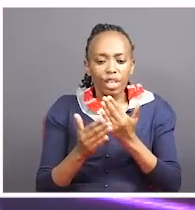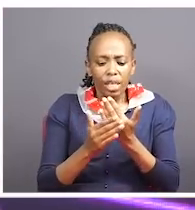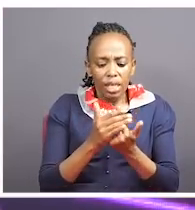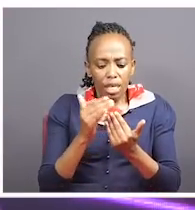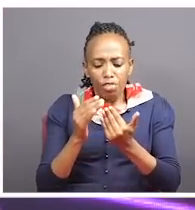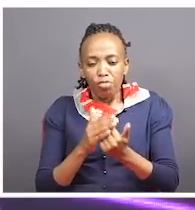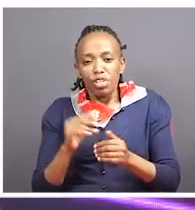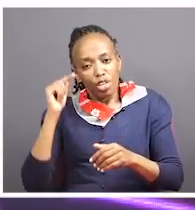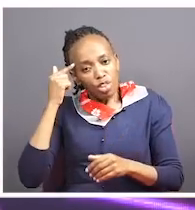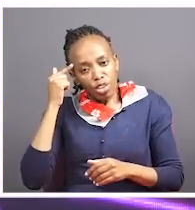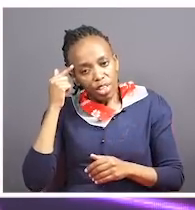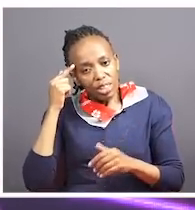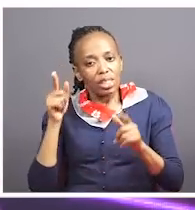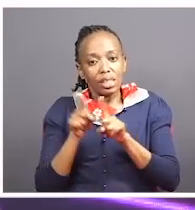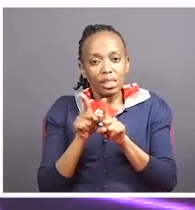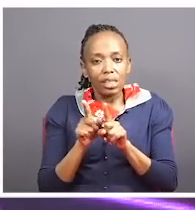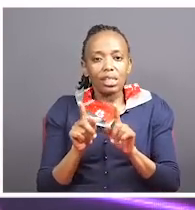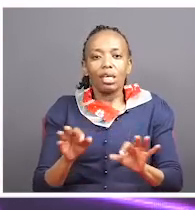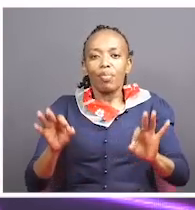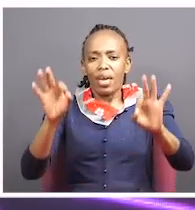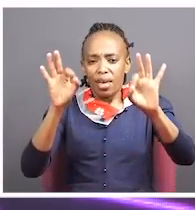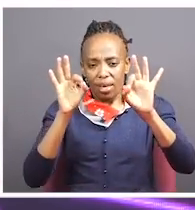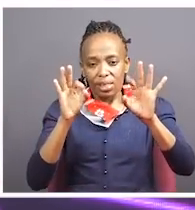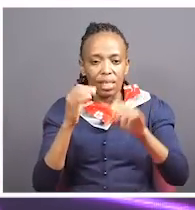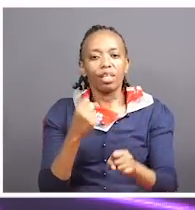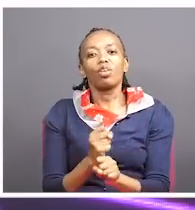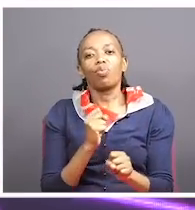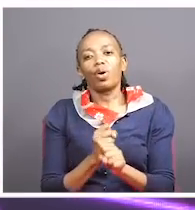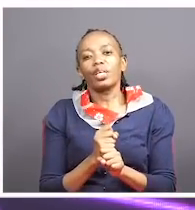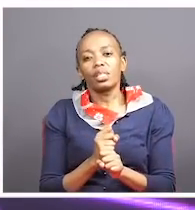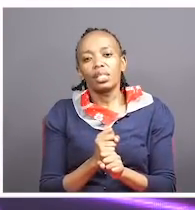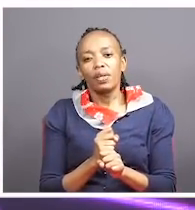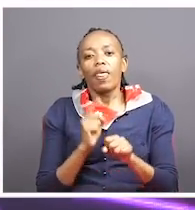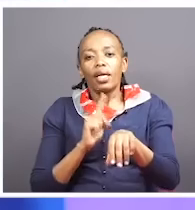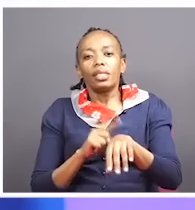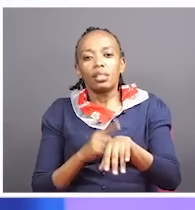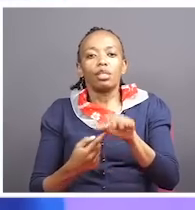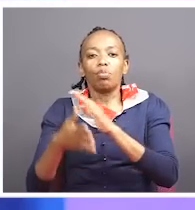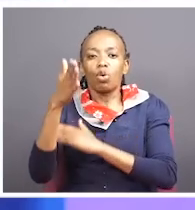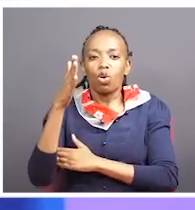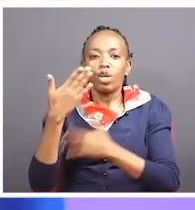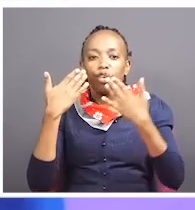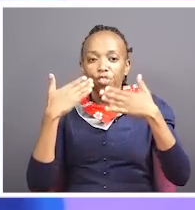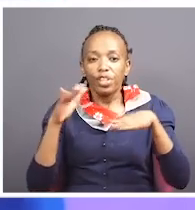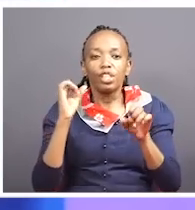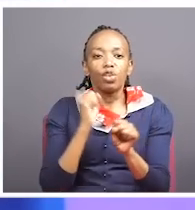carefully thought through and excellently executed. After God finished his